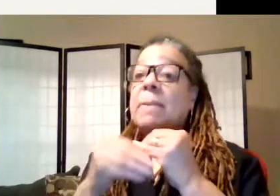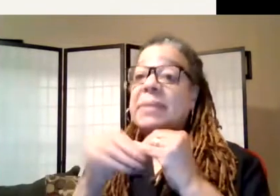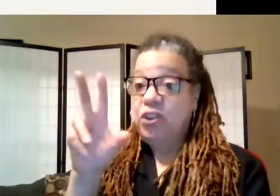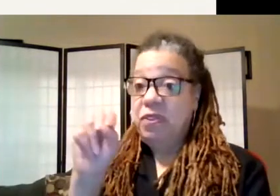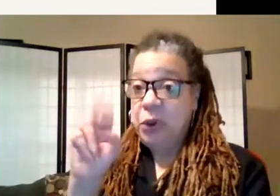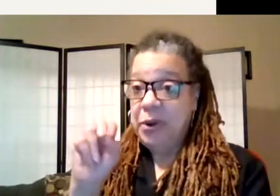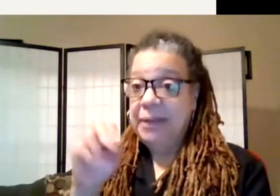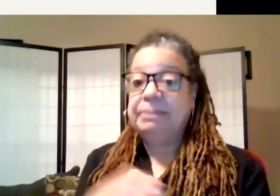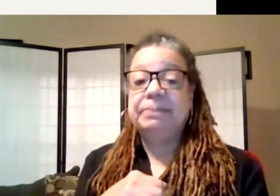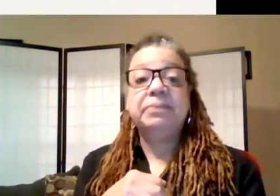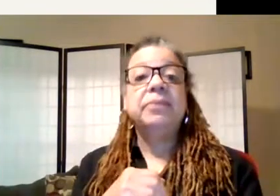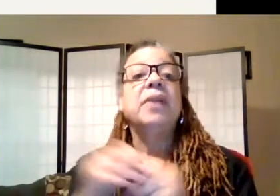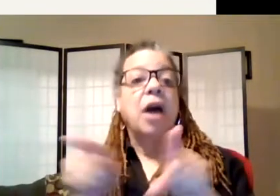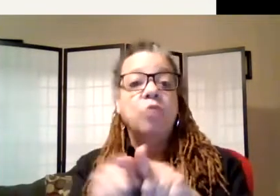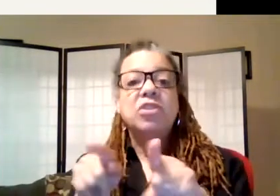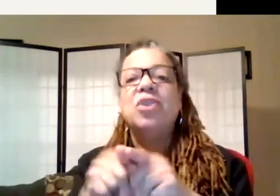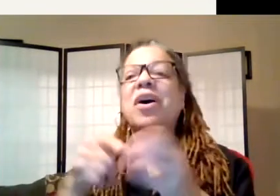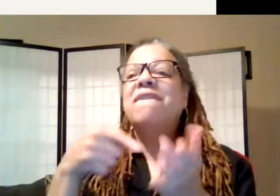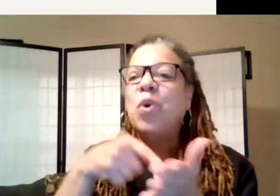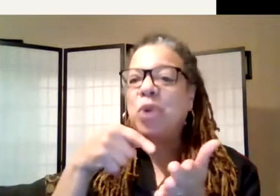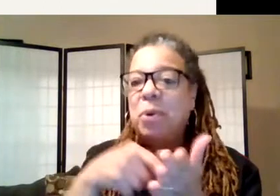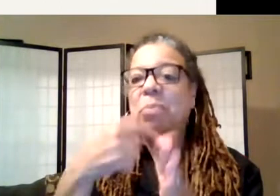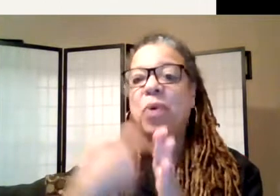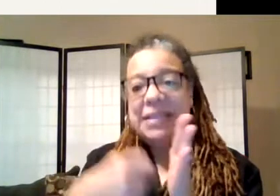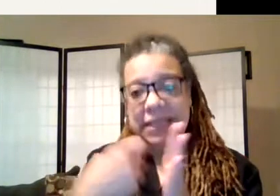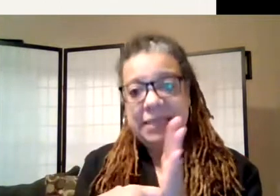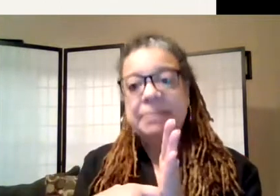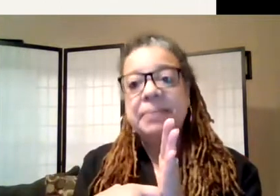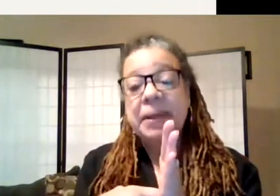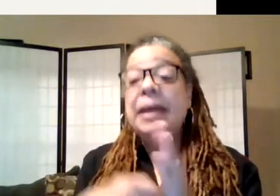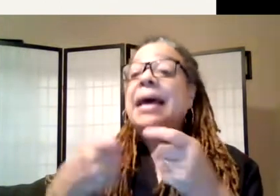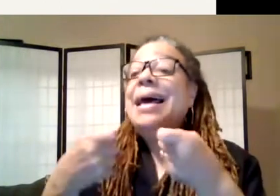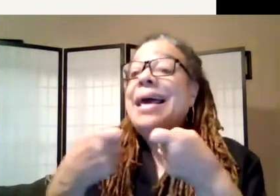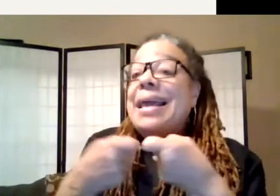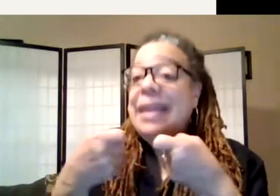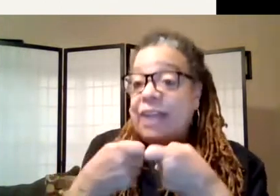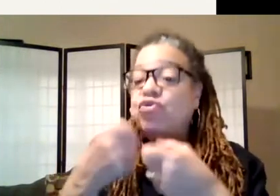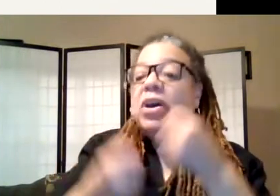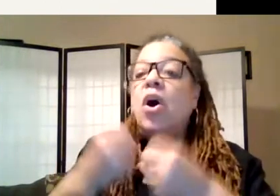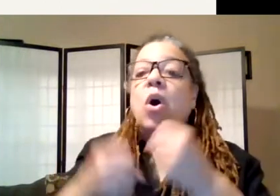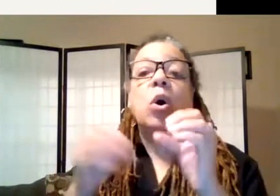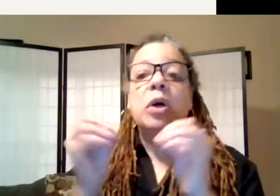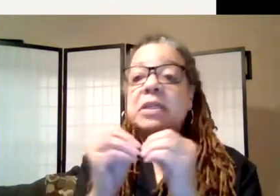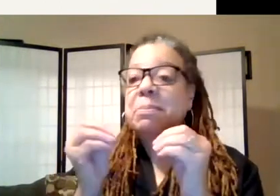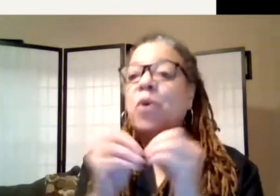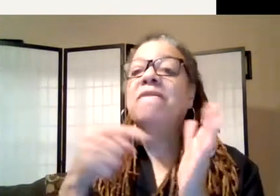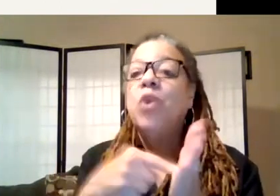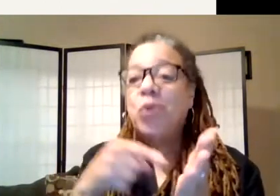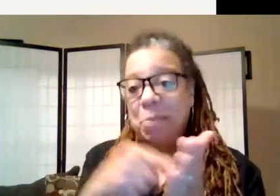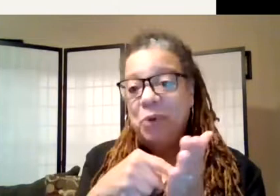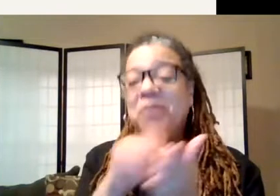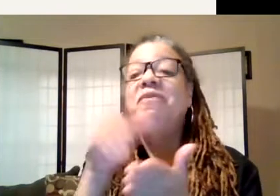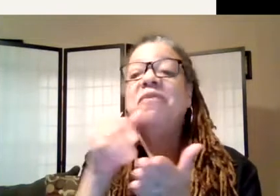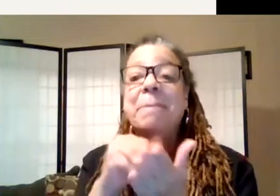Prop 30 addresses affordability prices. It makes EVs electric vehicles more affordable for middle-class and low-income families. Prop 30